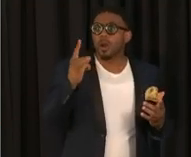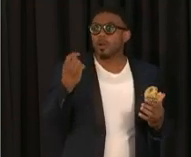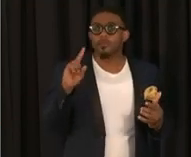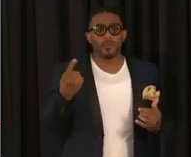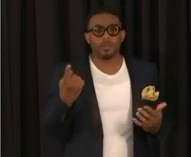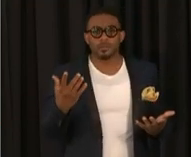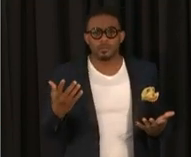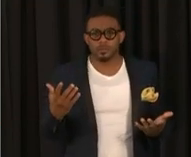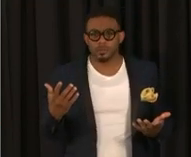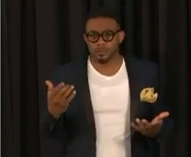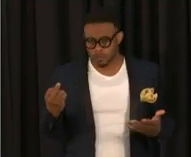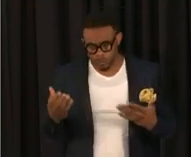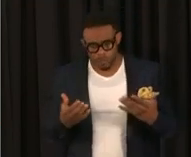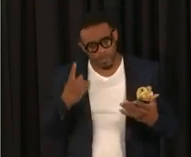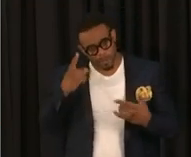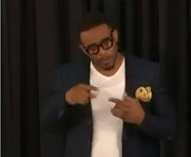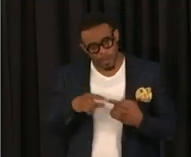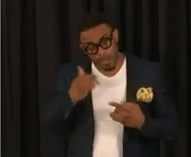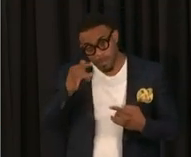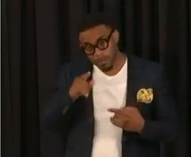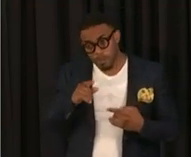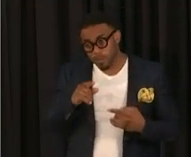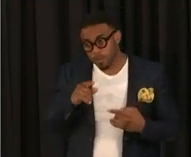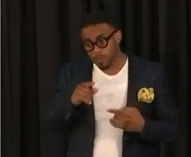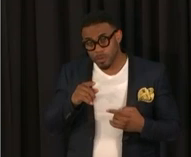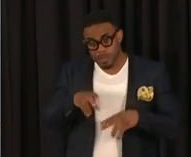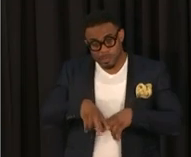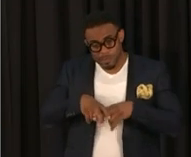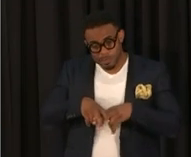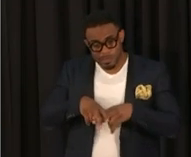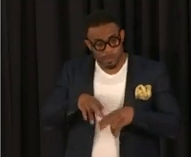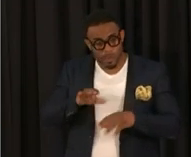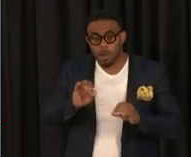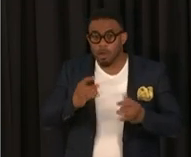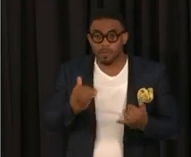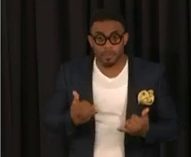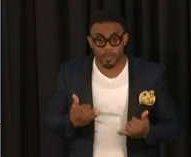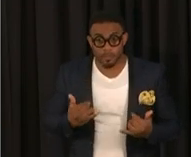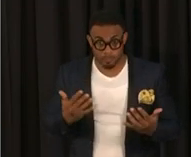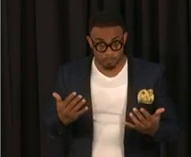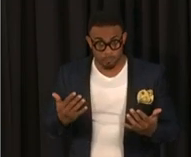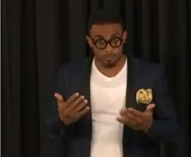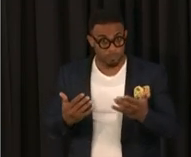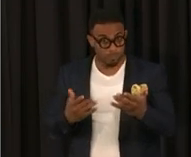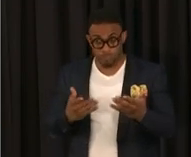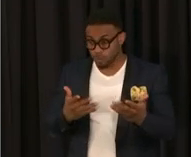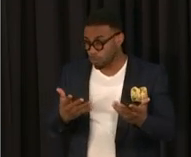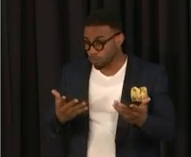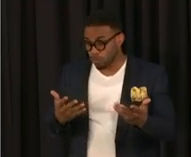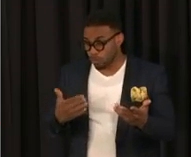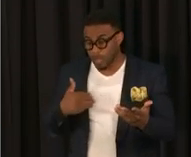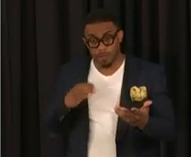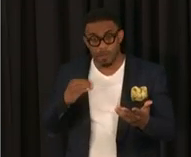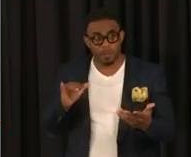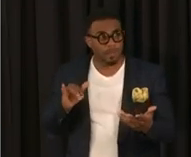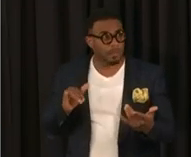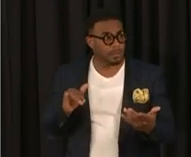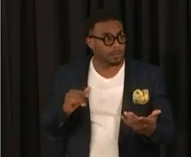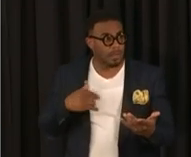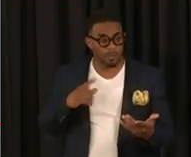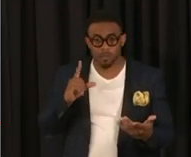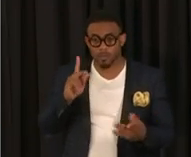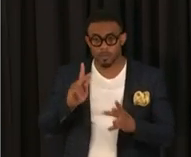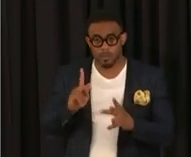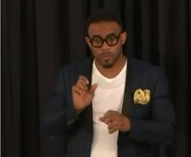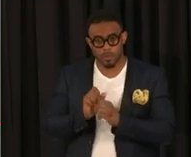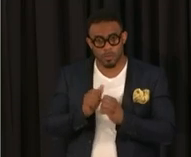do you go first, right? So think about it. If you're sitting in your office right now, and you have a company, let's say you